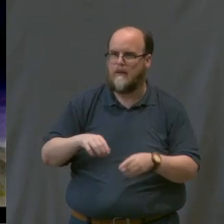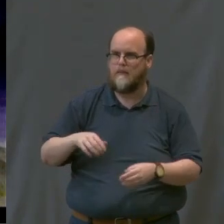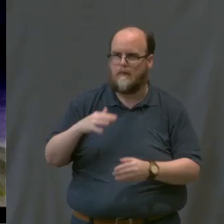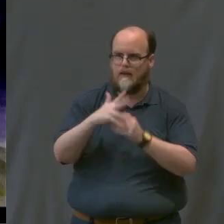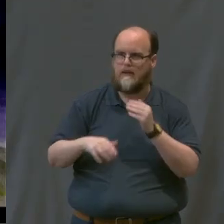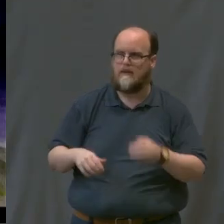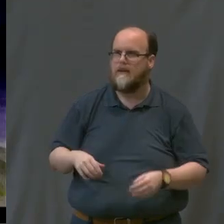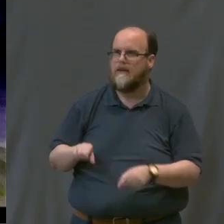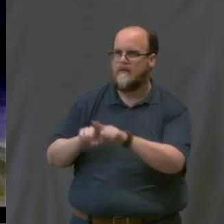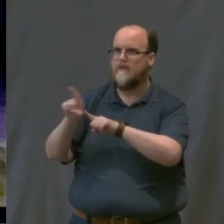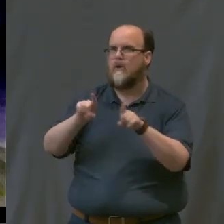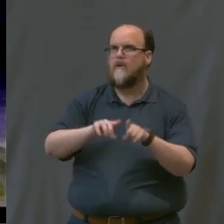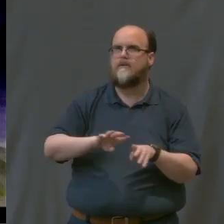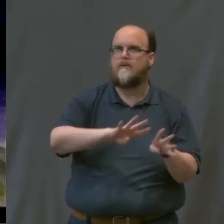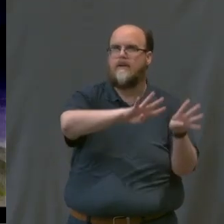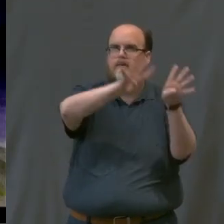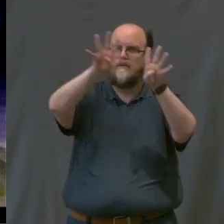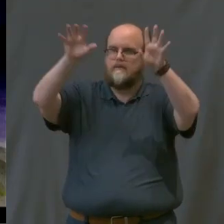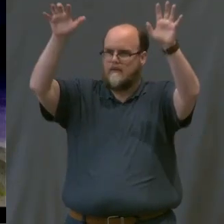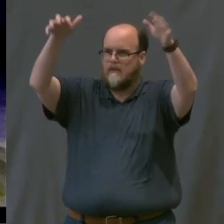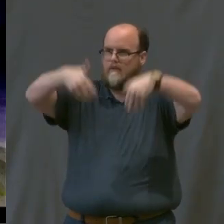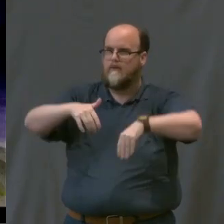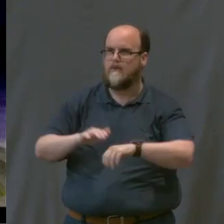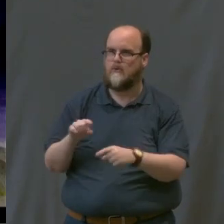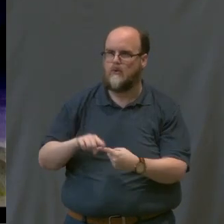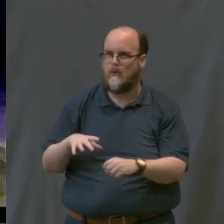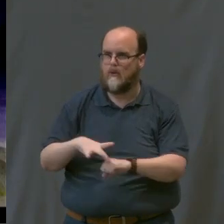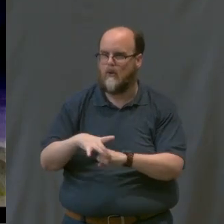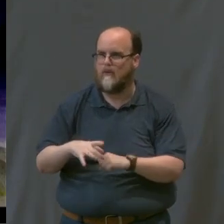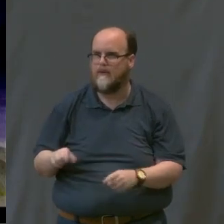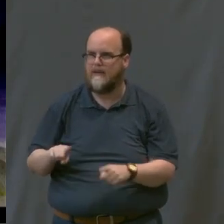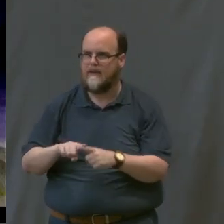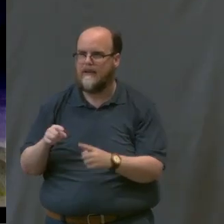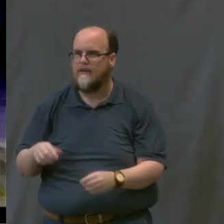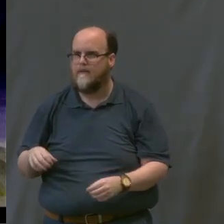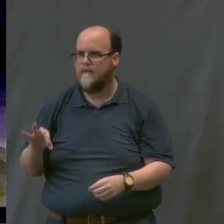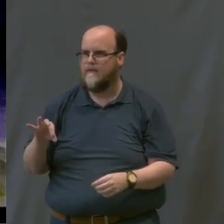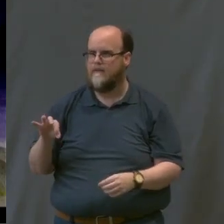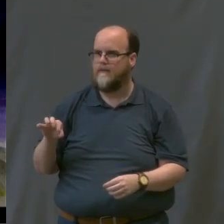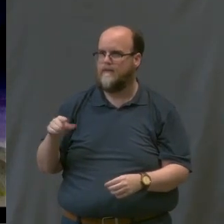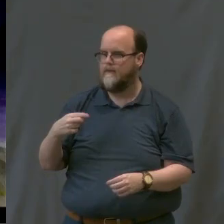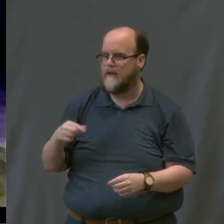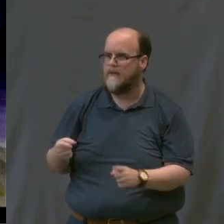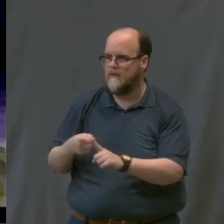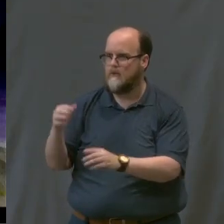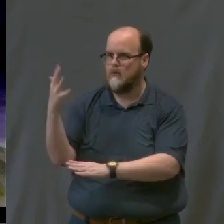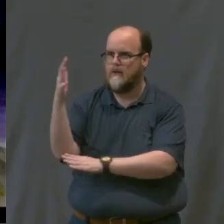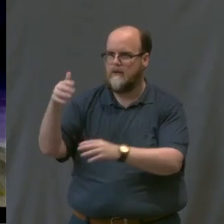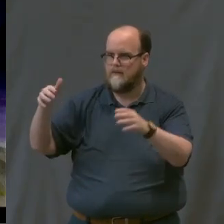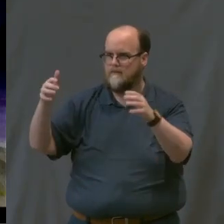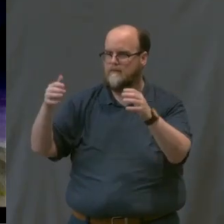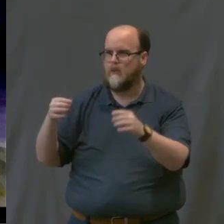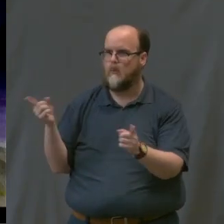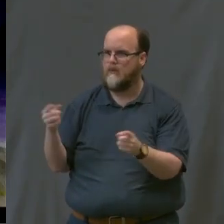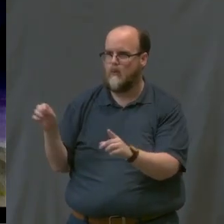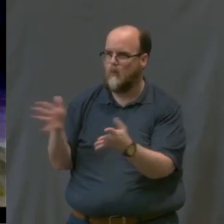earth, as a fig tree drops its late figs when it is shaken by a mighty wind. Then the sky receded as